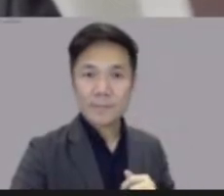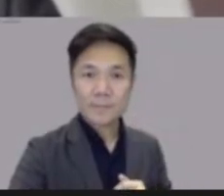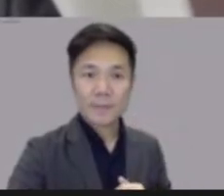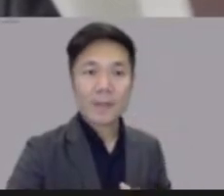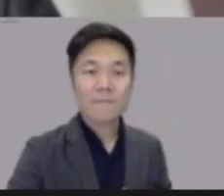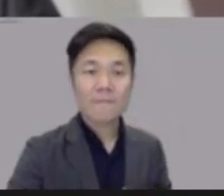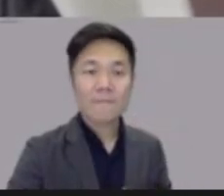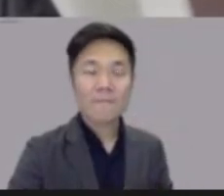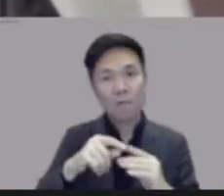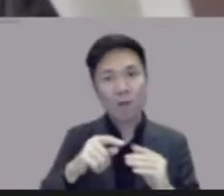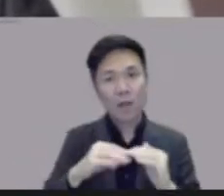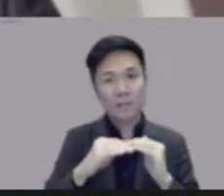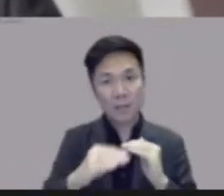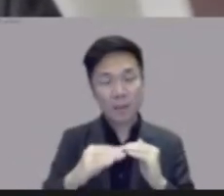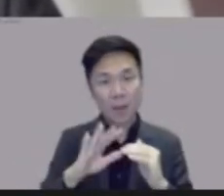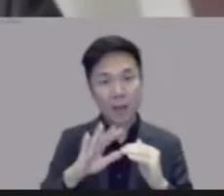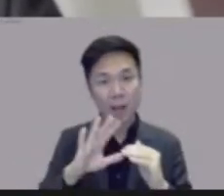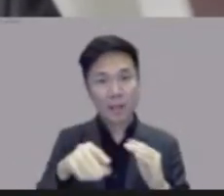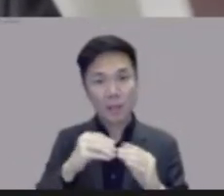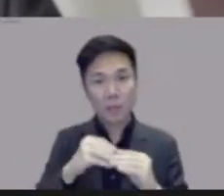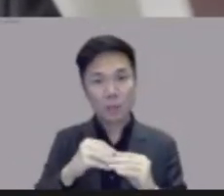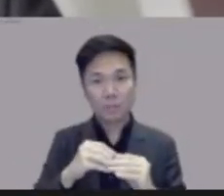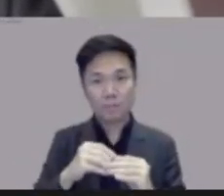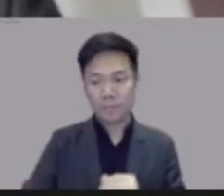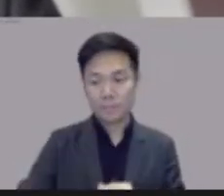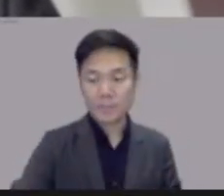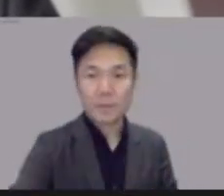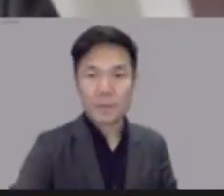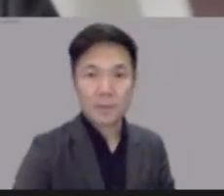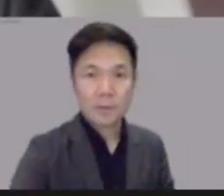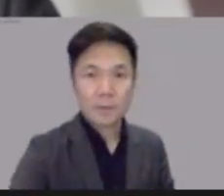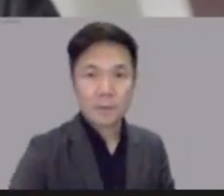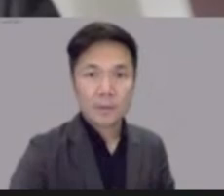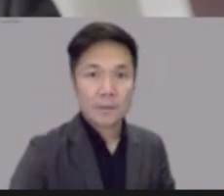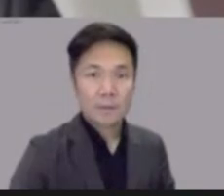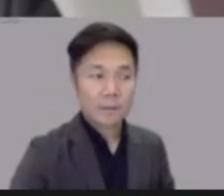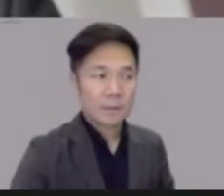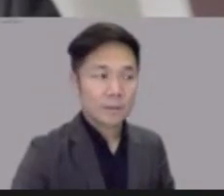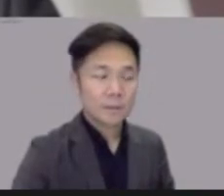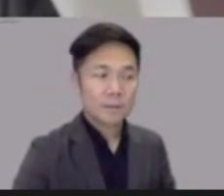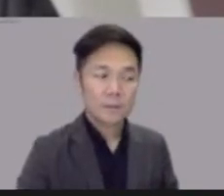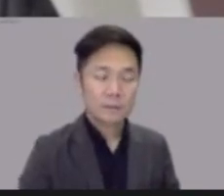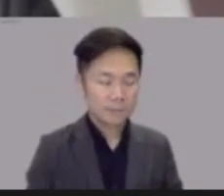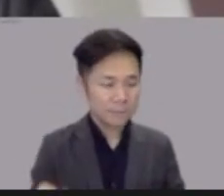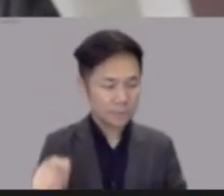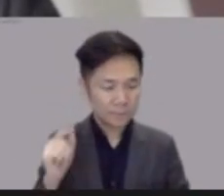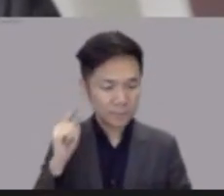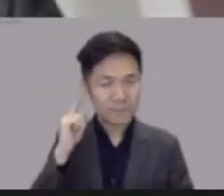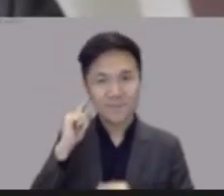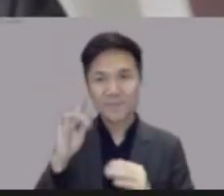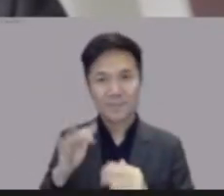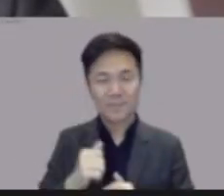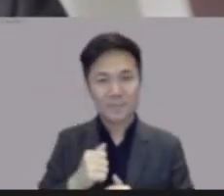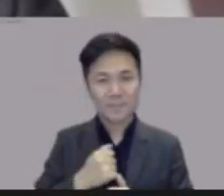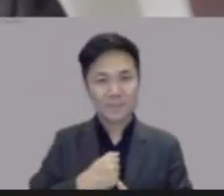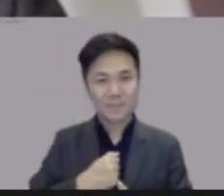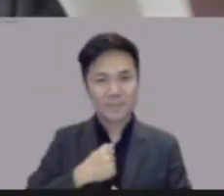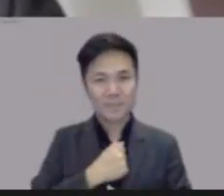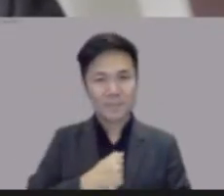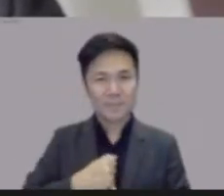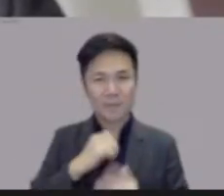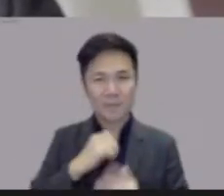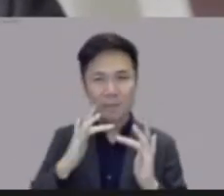Equitable development I'm especially honored to be addressing you on behalf of these regions young people who come from diverse